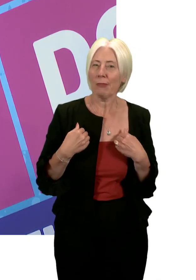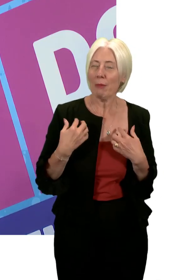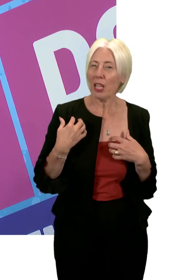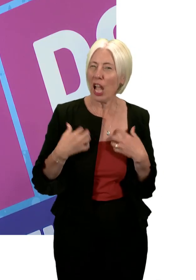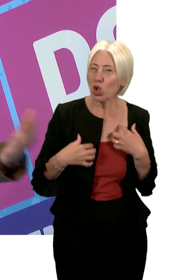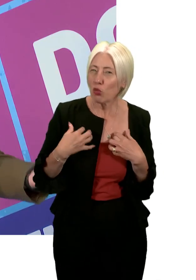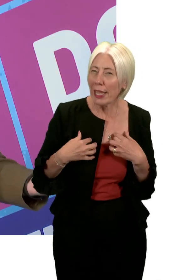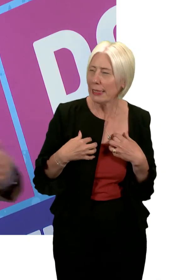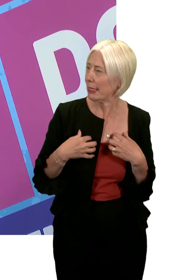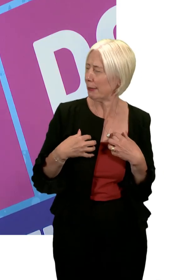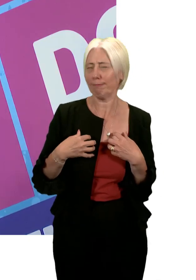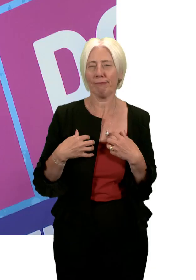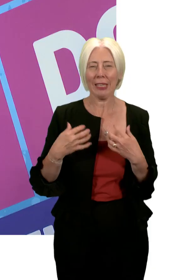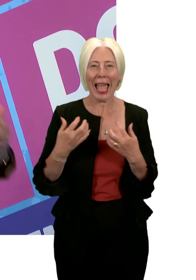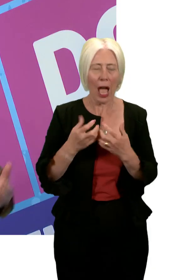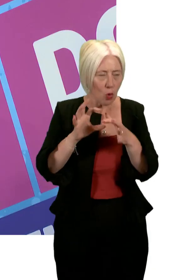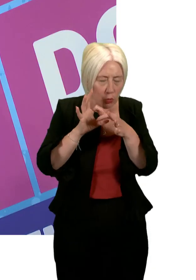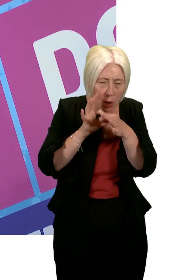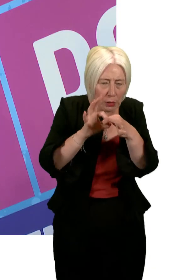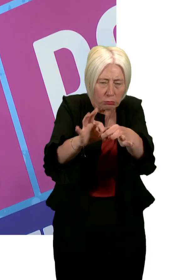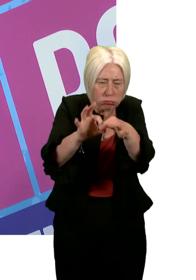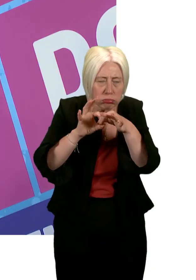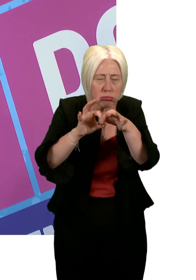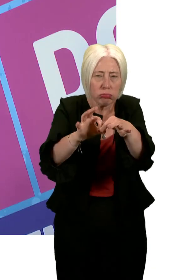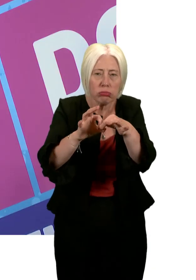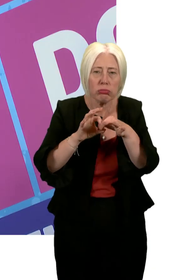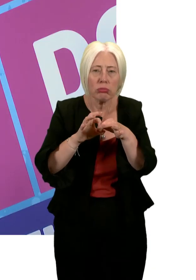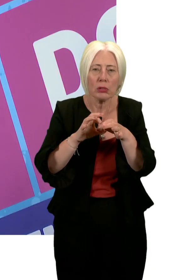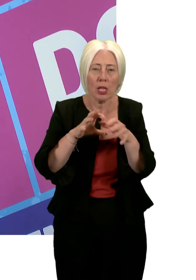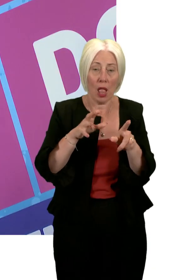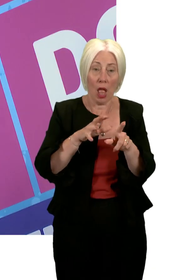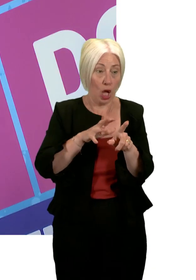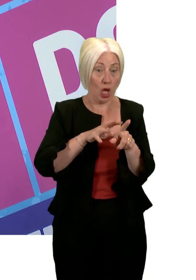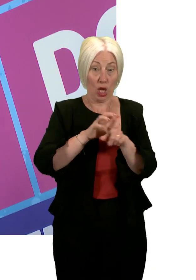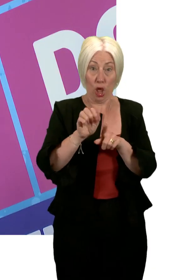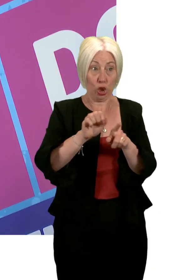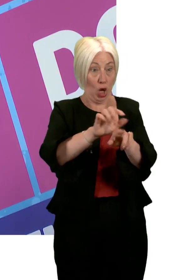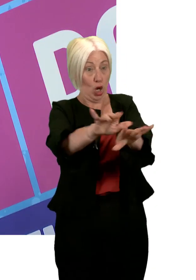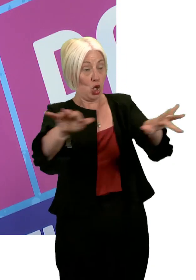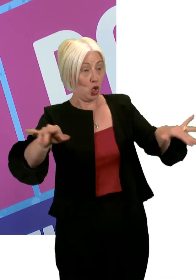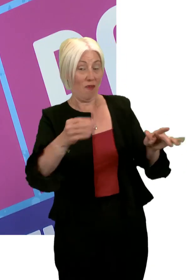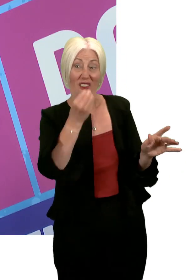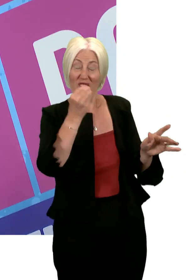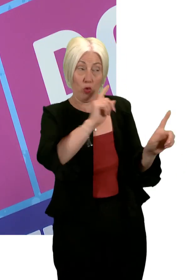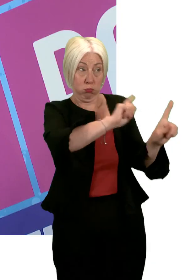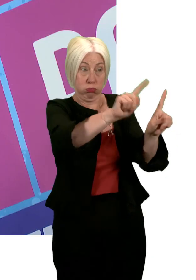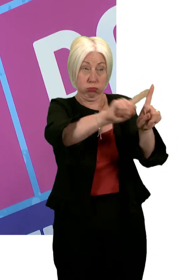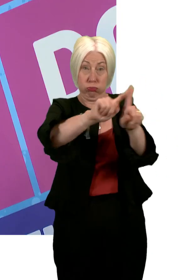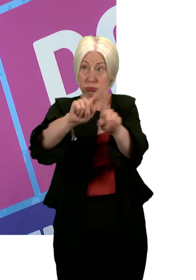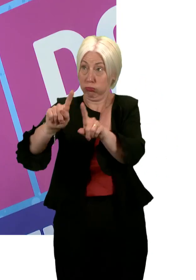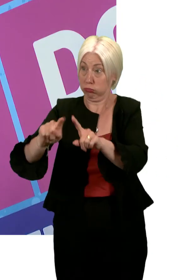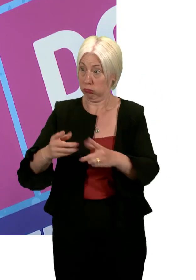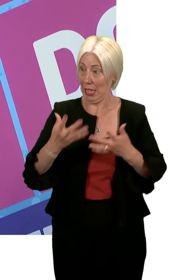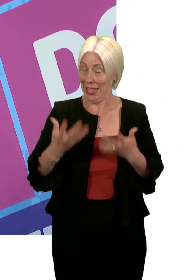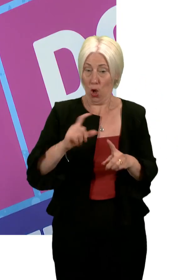suppose, engage and culturally engage. There's a lot of diverse food cultures out there, and we have diverse communities